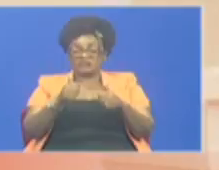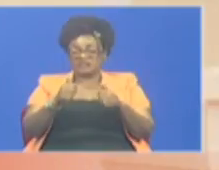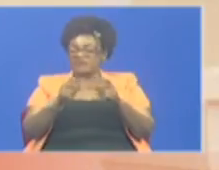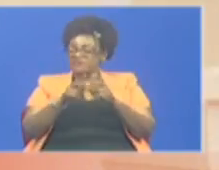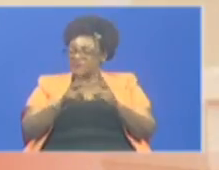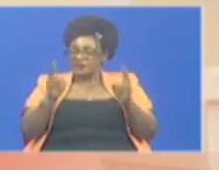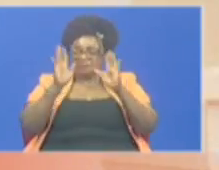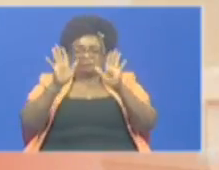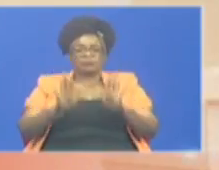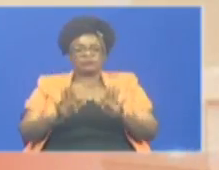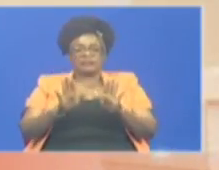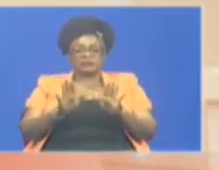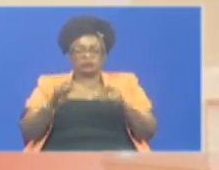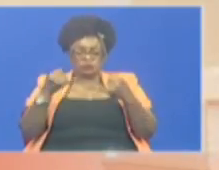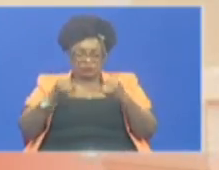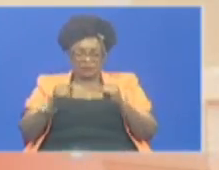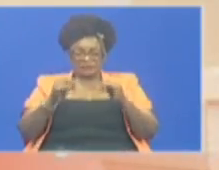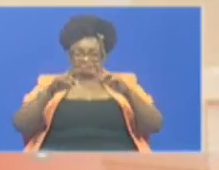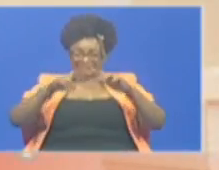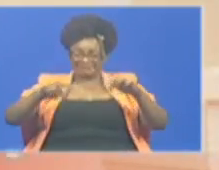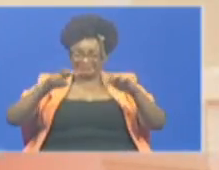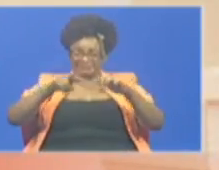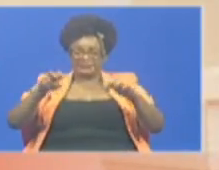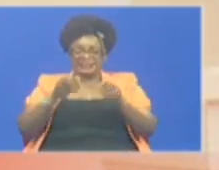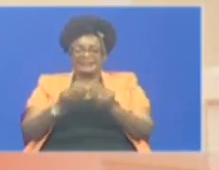to detecting and dealing with a pandemic.